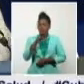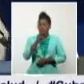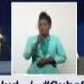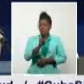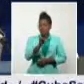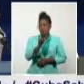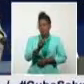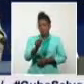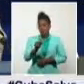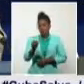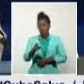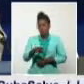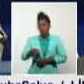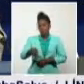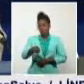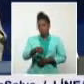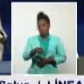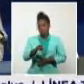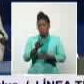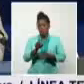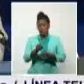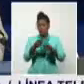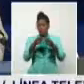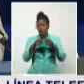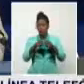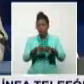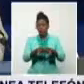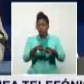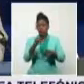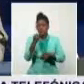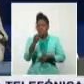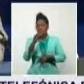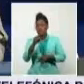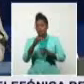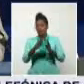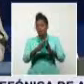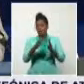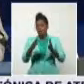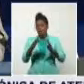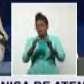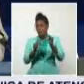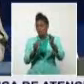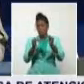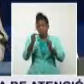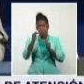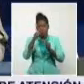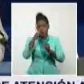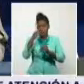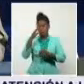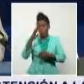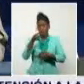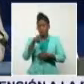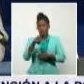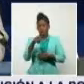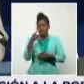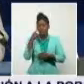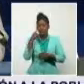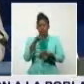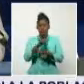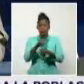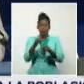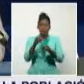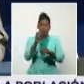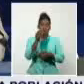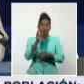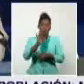Of the cases confirmed yesterday, the age groups more affected were those from 40 to 60 years of age, with